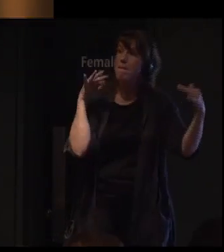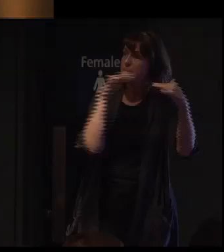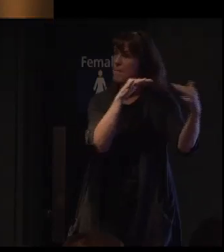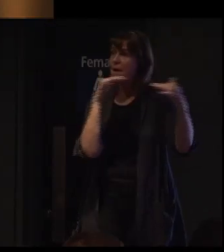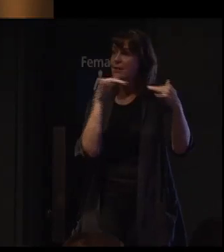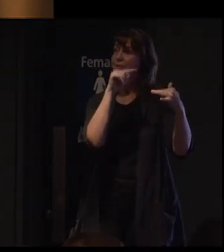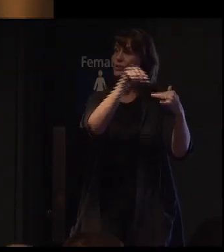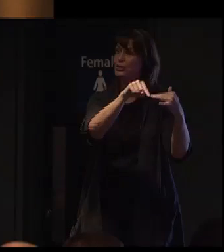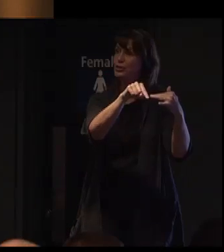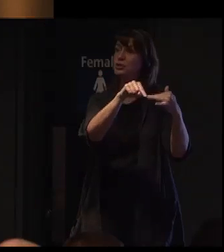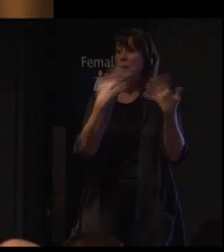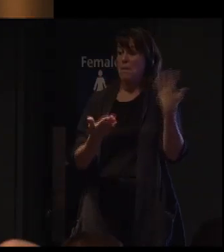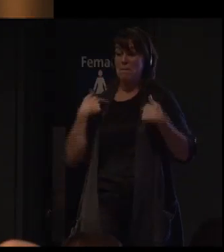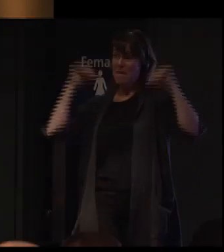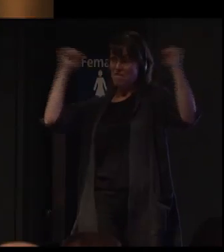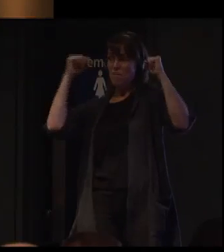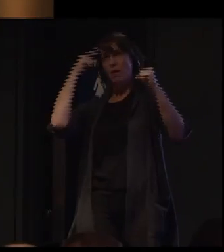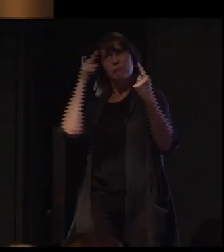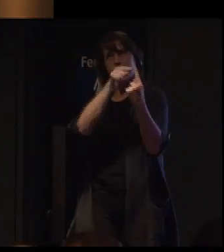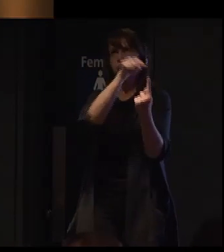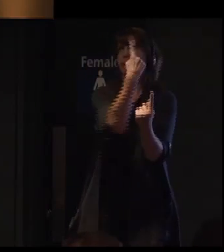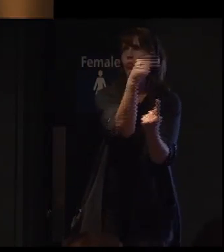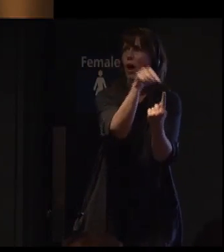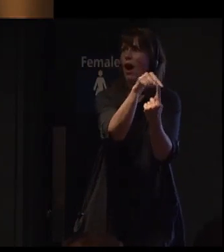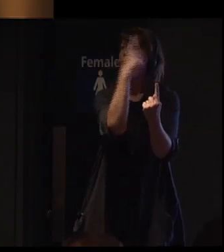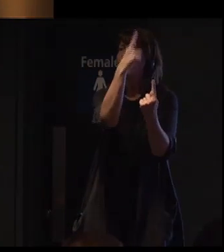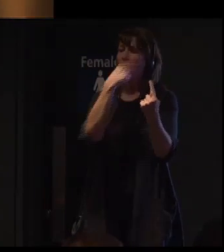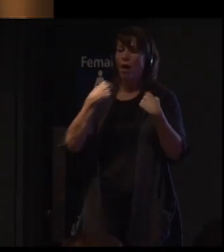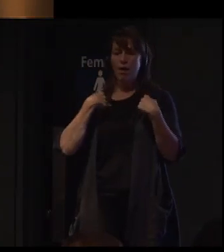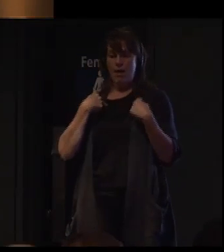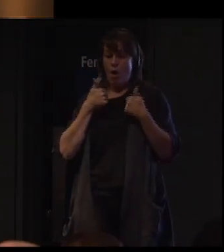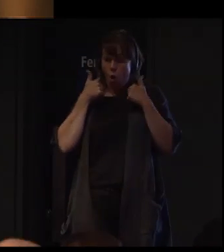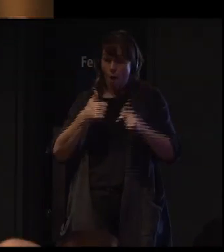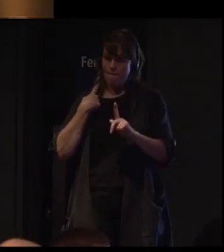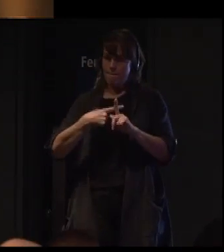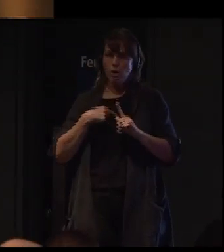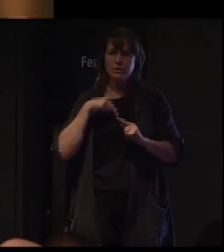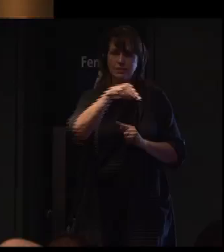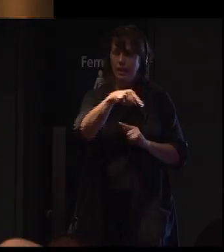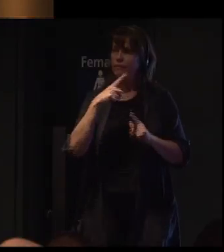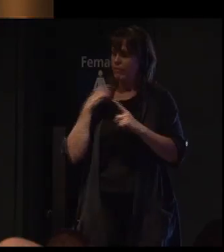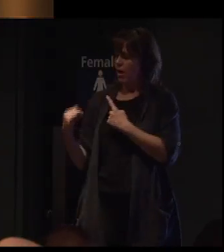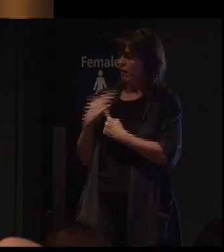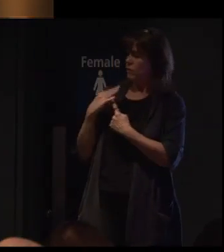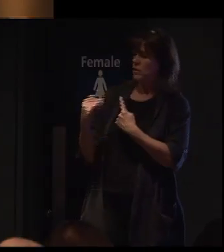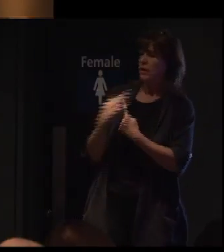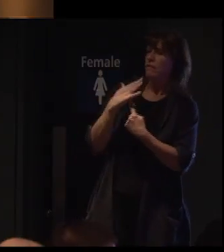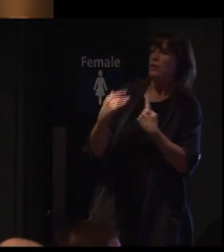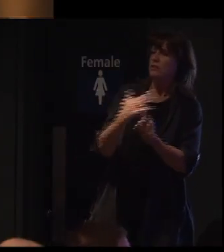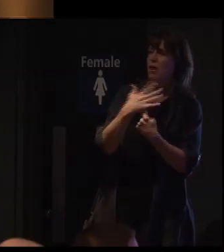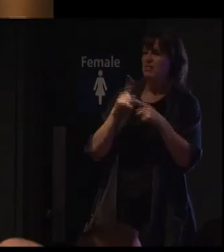the ultimate aim of fans, but fan experience and behavior is heavily influenced by each stage of his